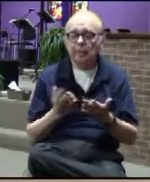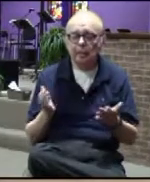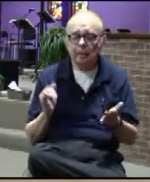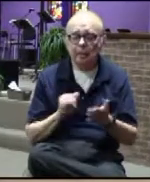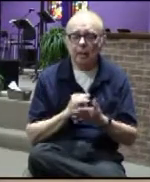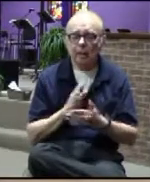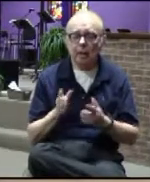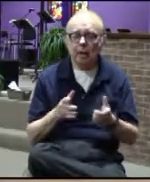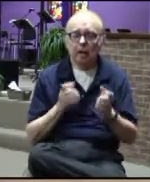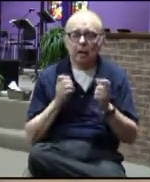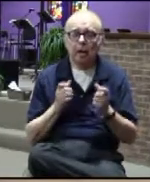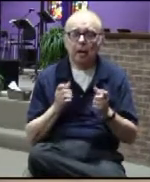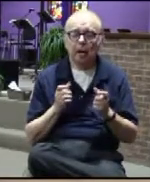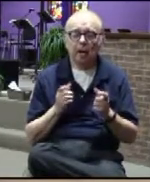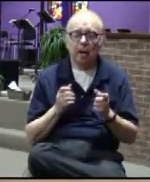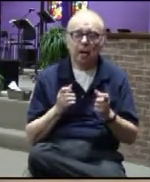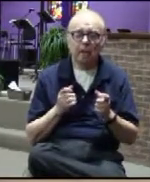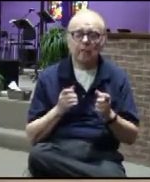all of a sudden